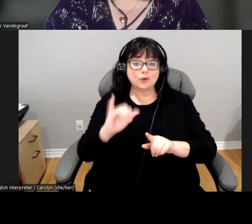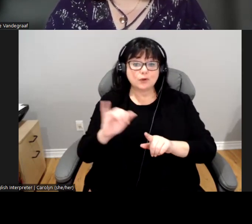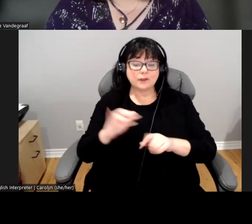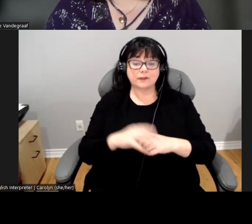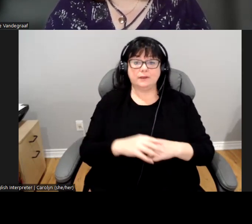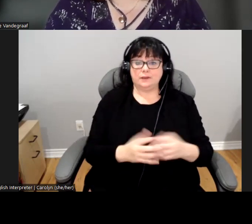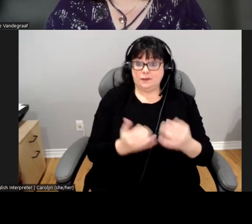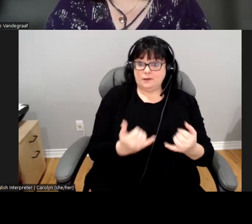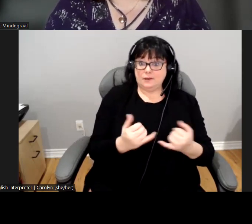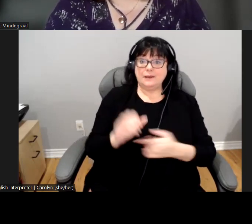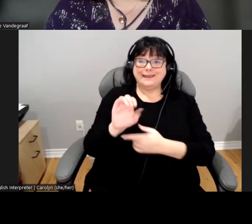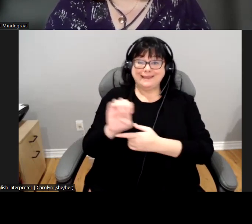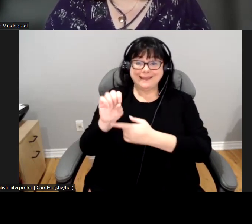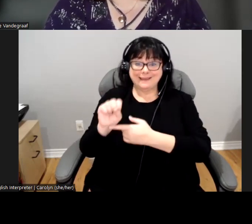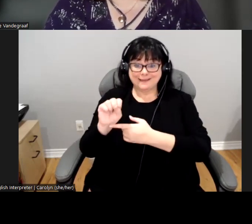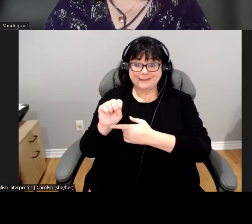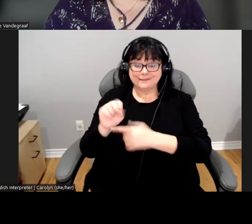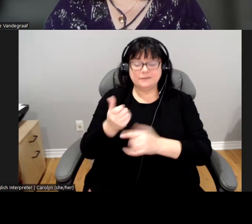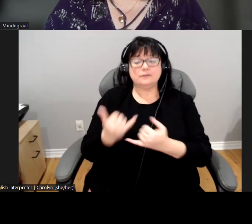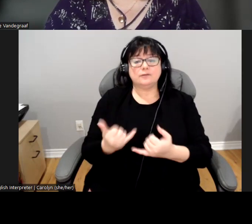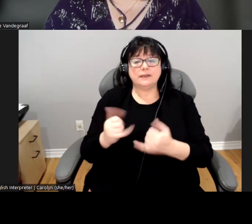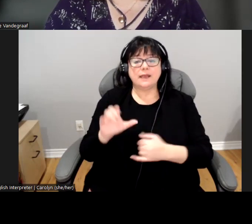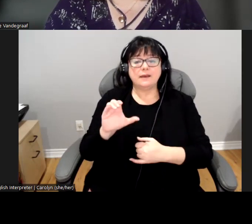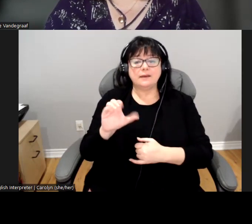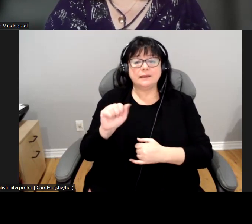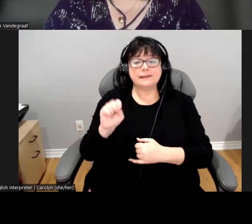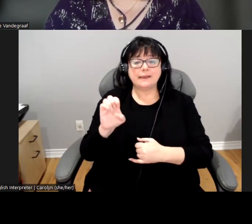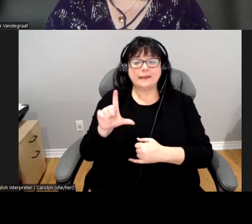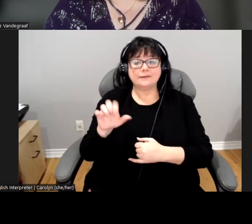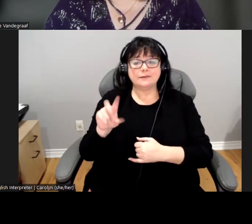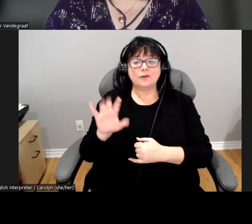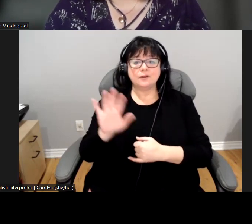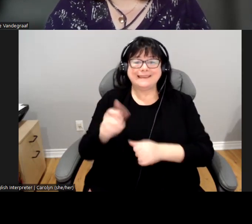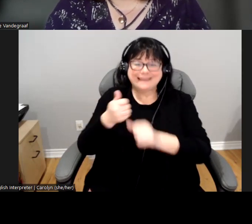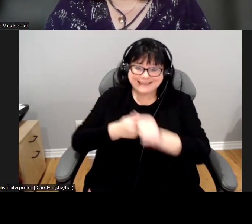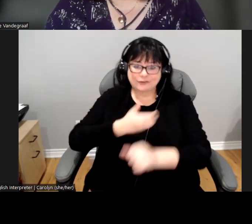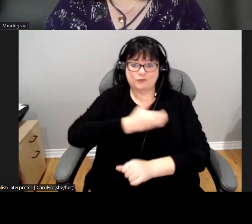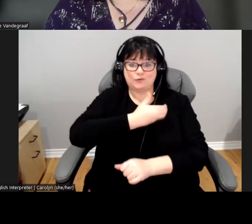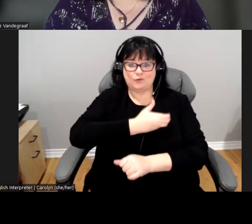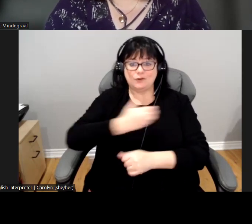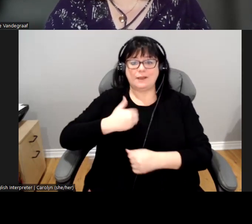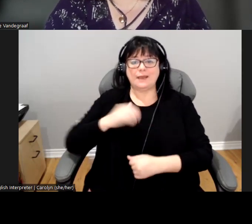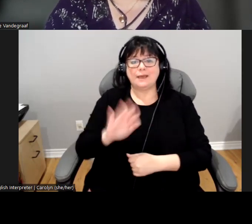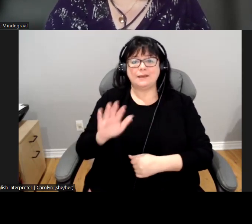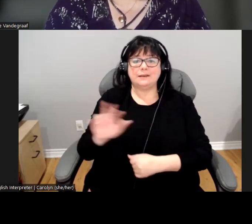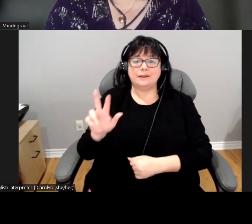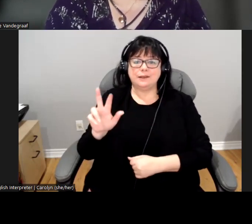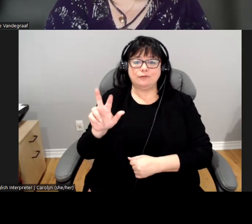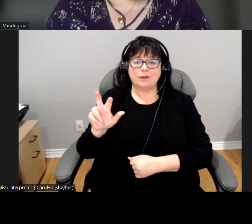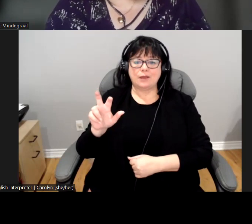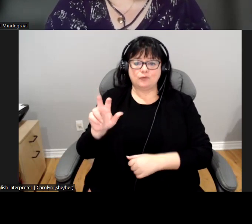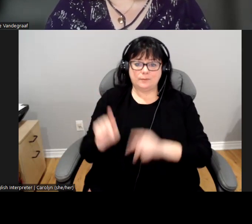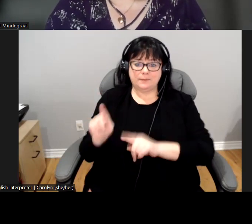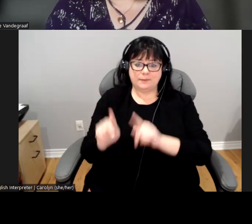about 300 per employment coach. So when you look at that, they need to know, out of my 300, who should